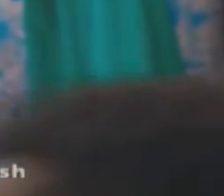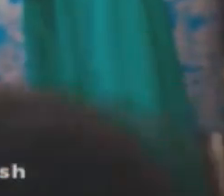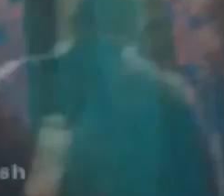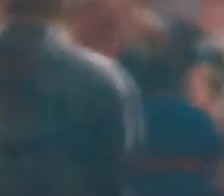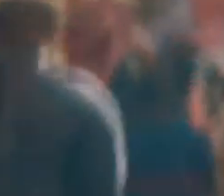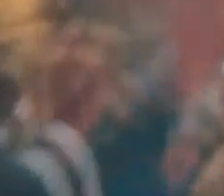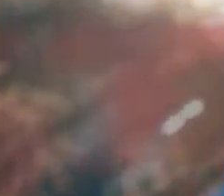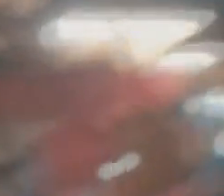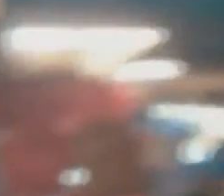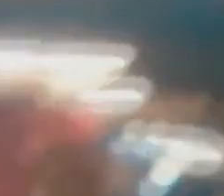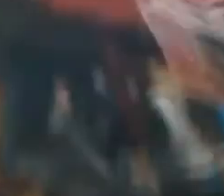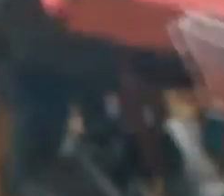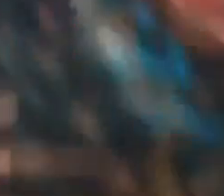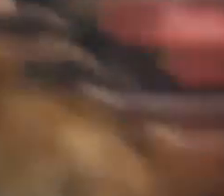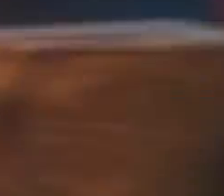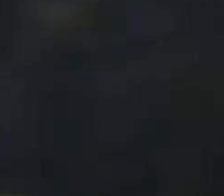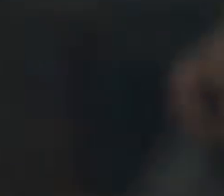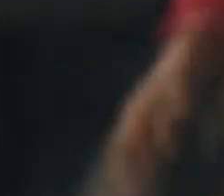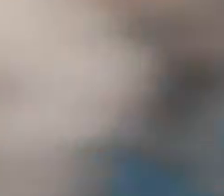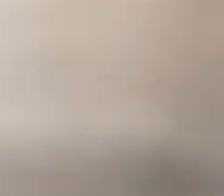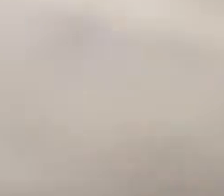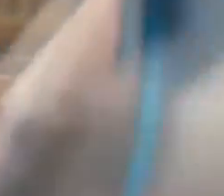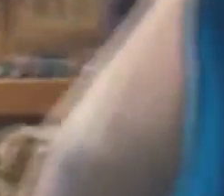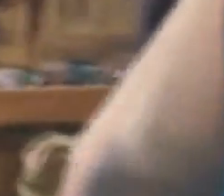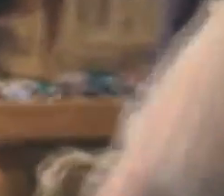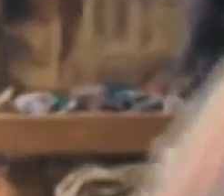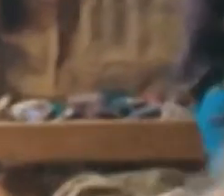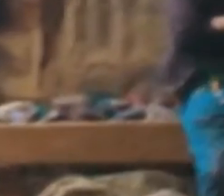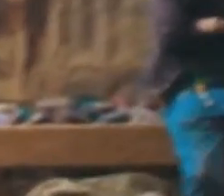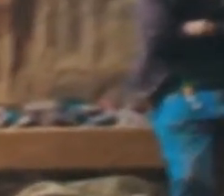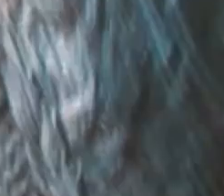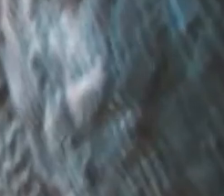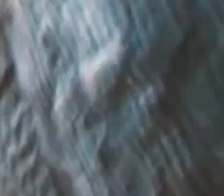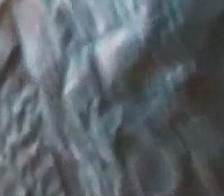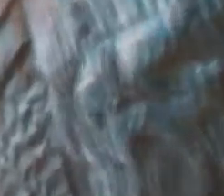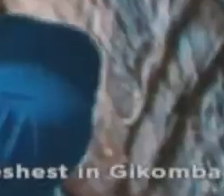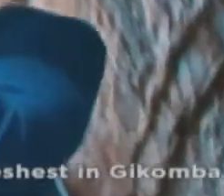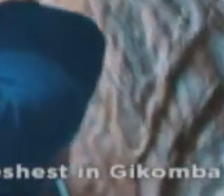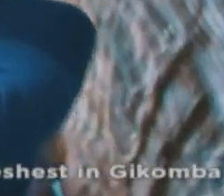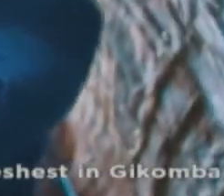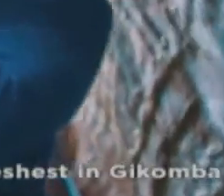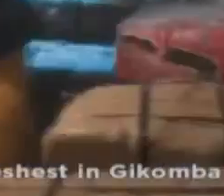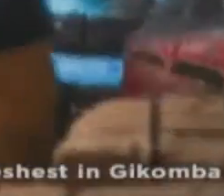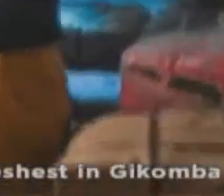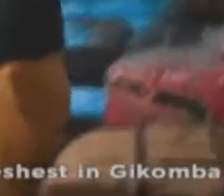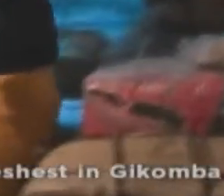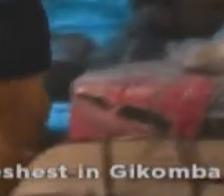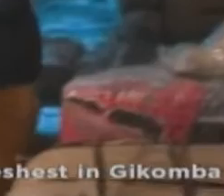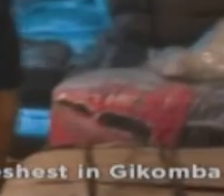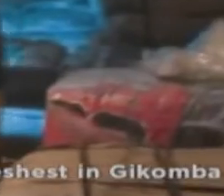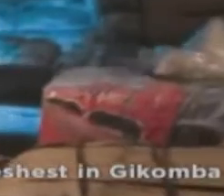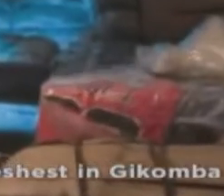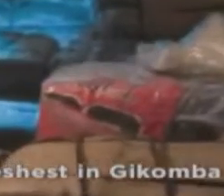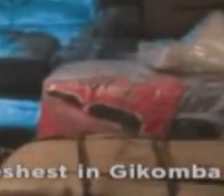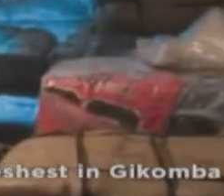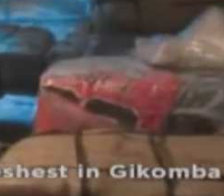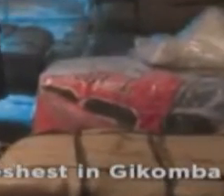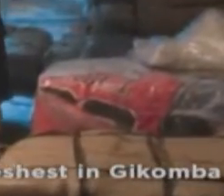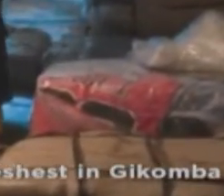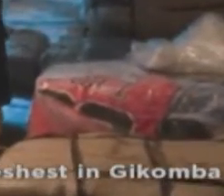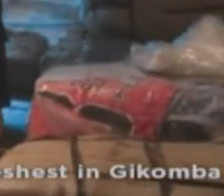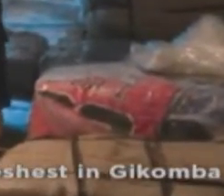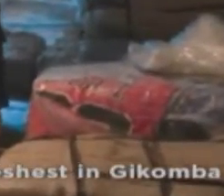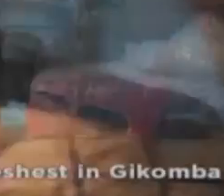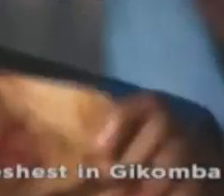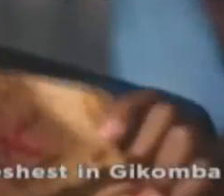Jonte Fresh, mimi ndio nimetambulika hii Gikomba yote sekta ya manguo. Jumio transform nguo ordinary za mtush zenye ziuka